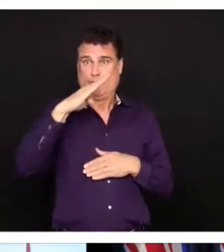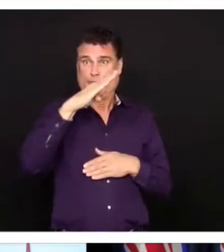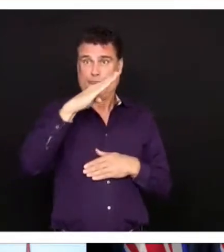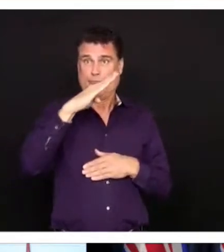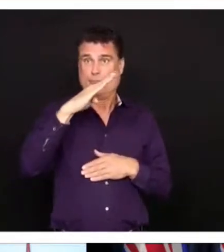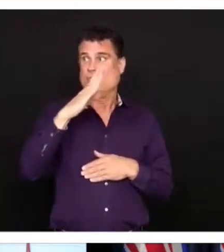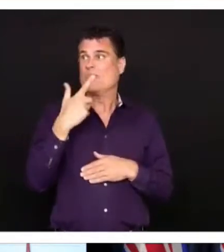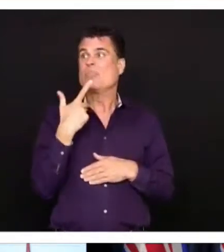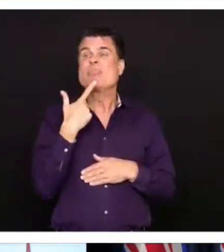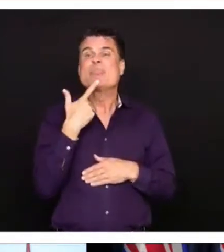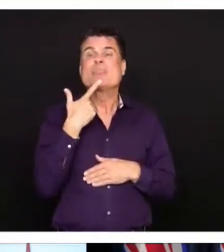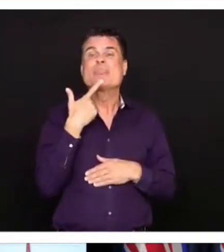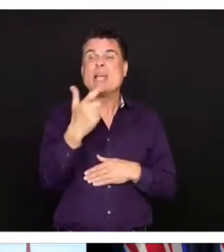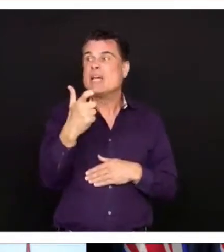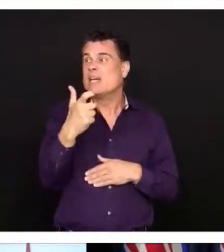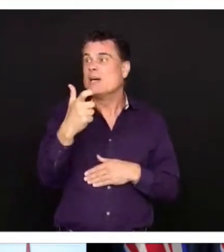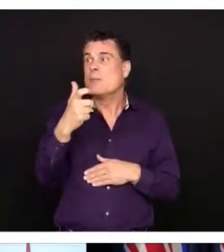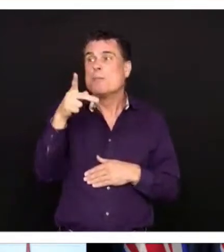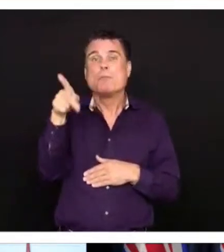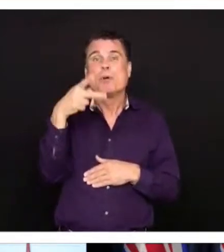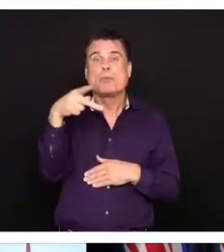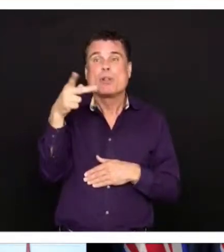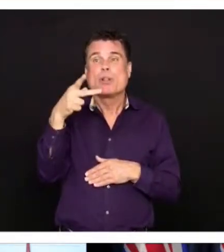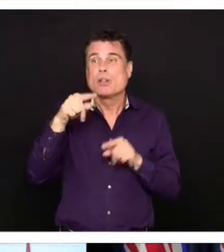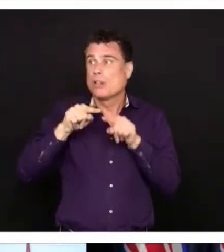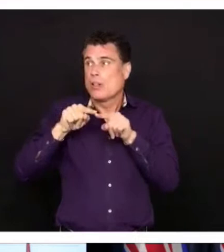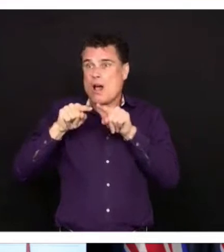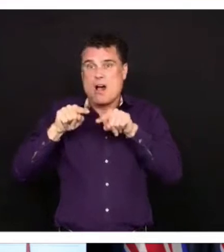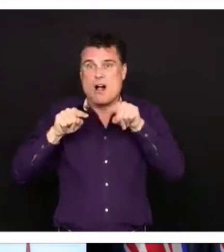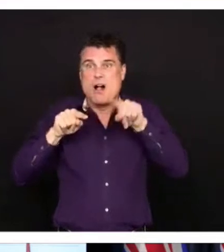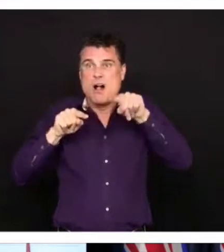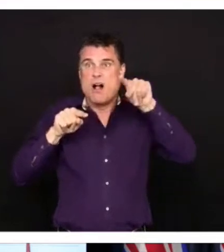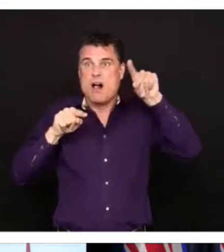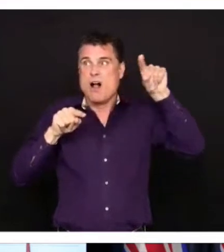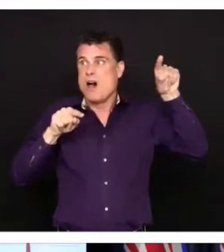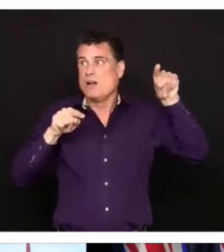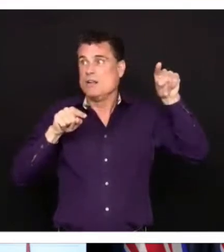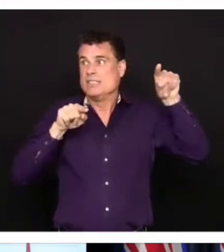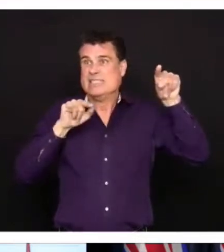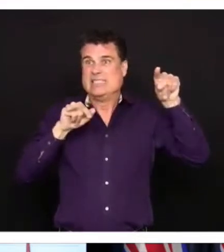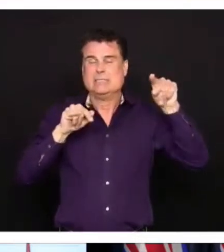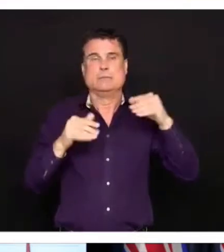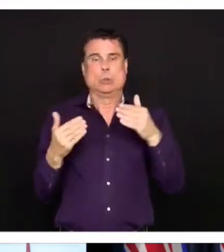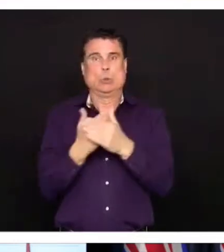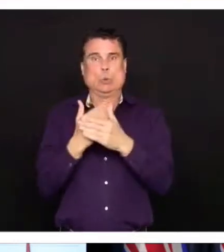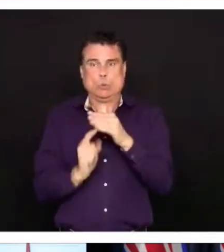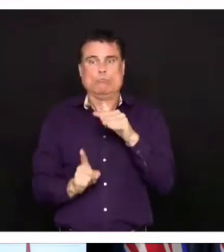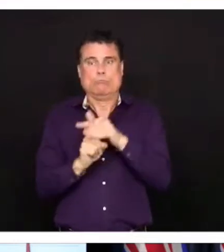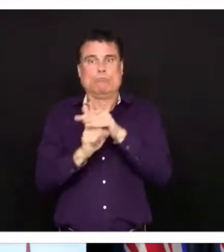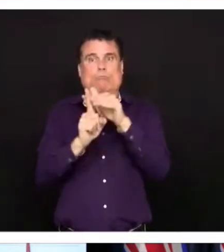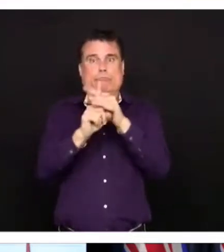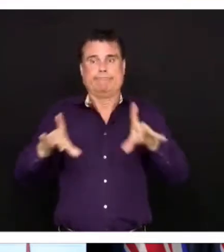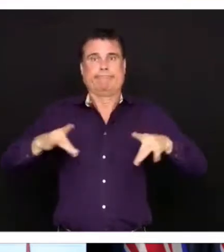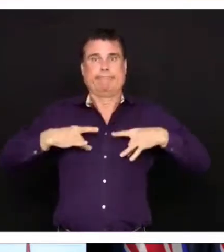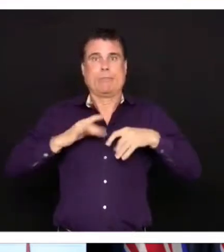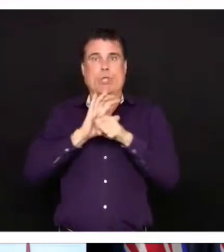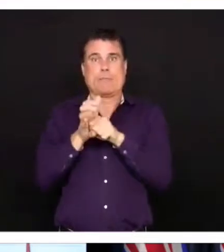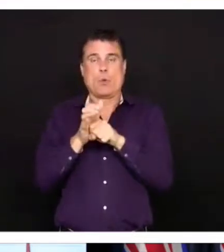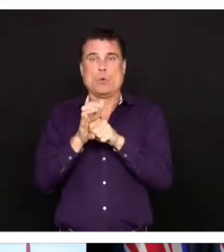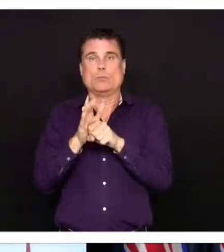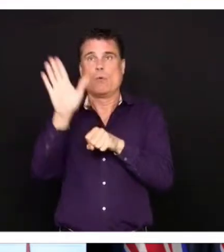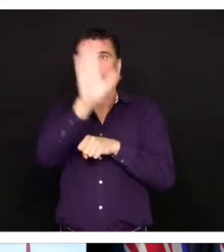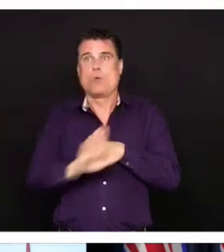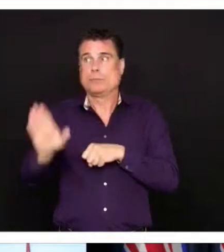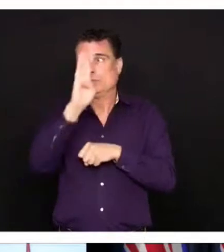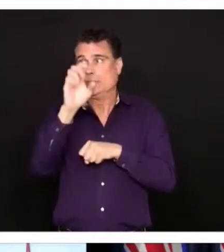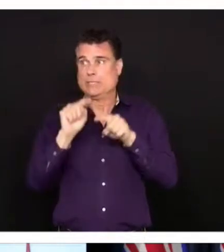reporting every day in British Columbia, the number of new cases of COVID-19 that we've seen. And as you can tell, we've been at this